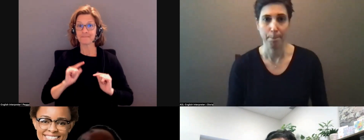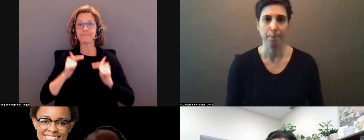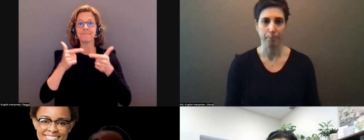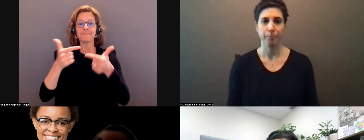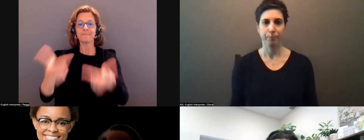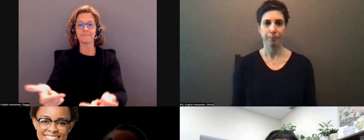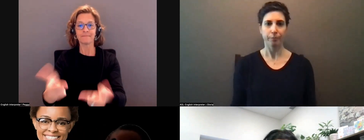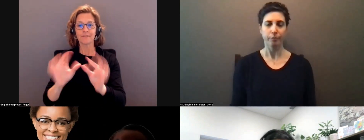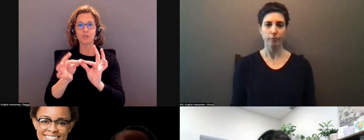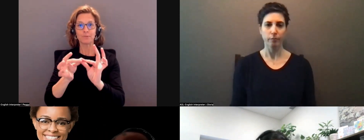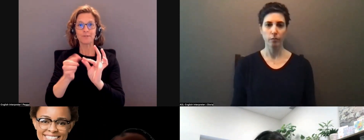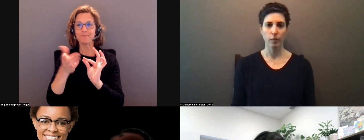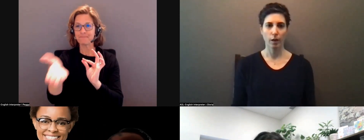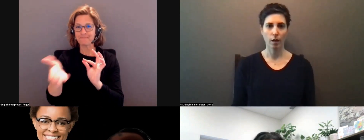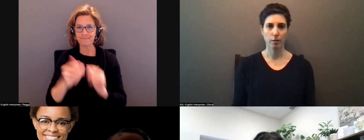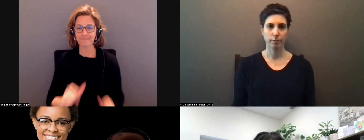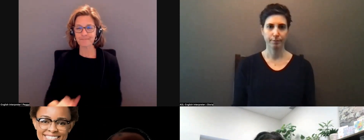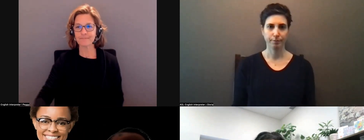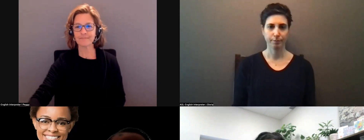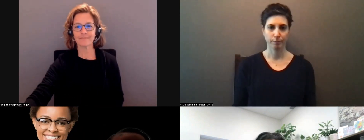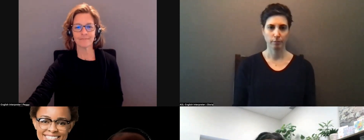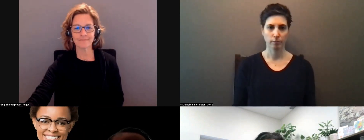You're on mute.